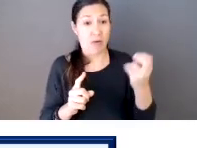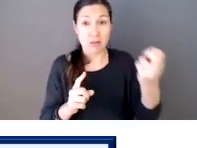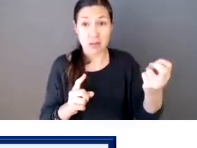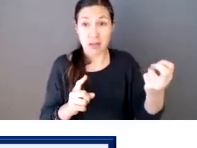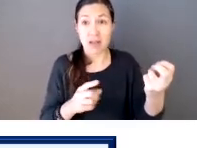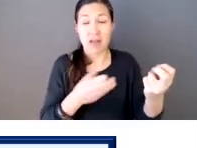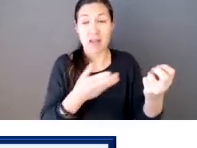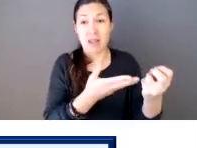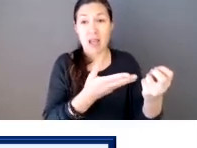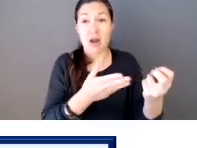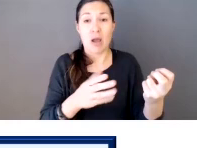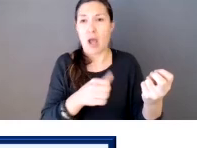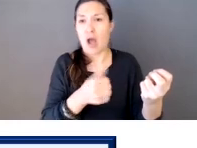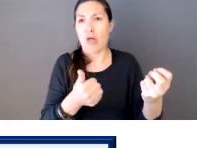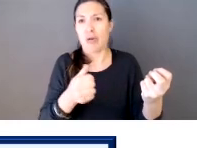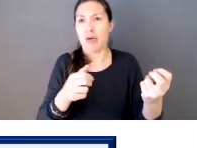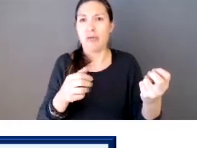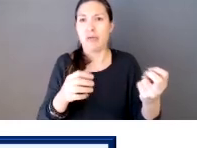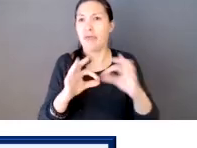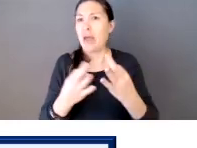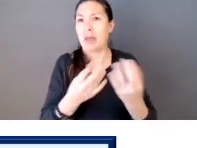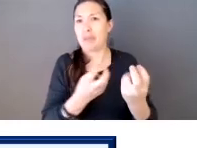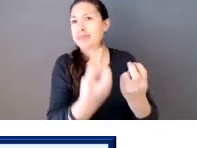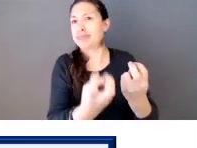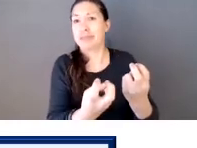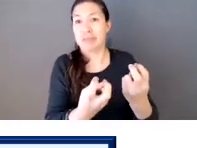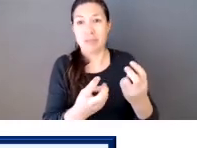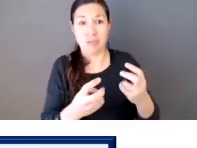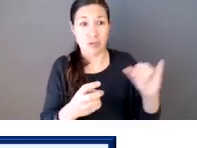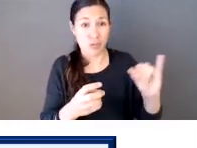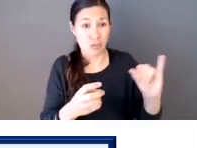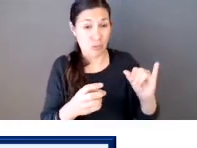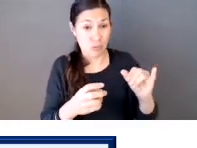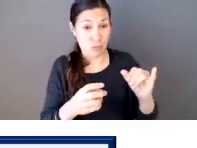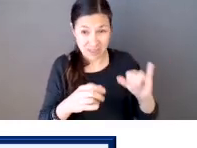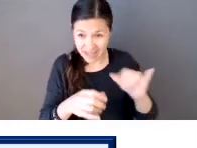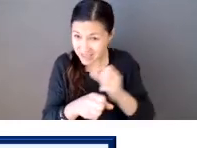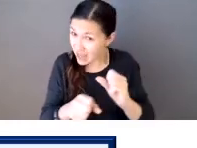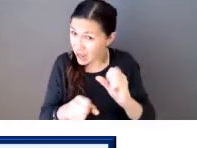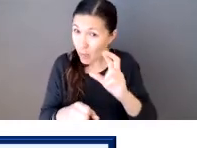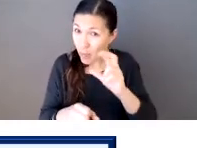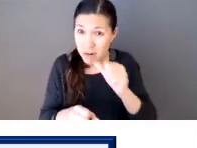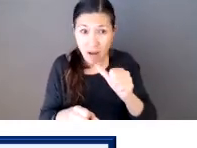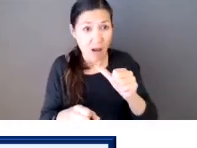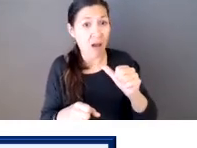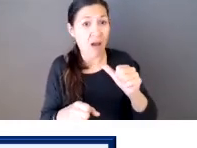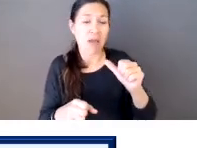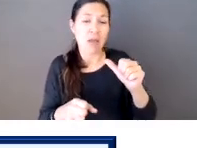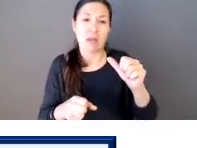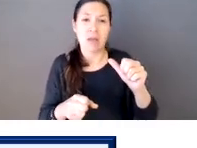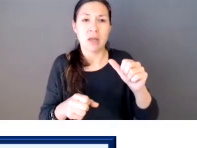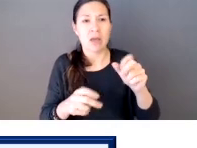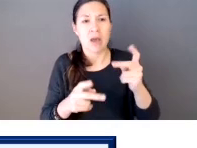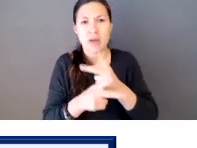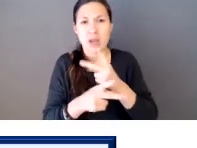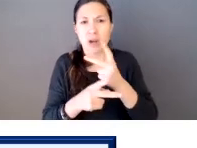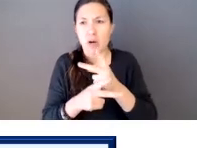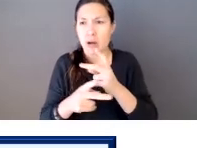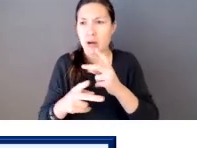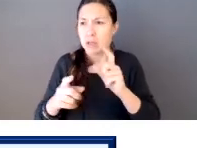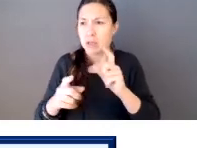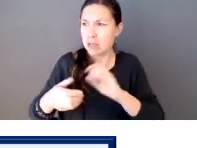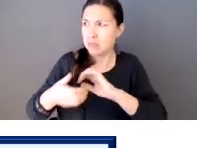the other agencies to see what information did they know. Can we answer some of their questions? Can we work together on this? And really taking these